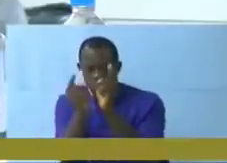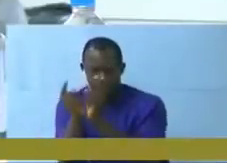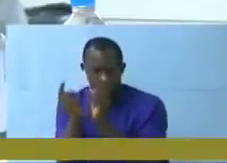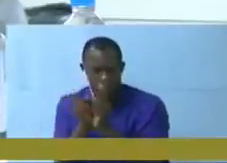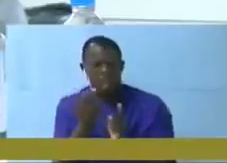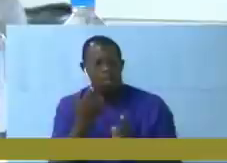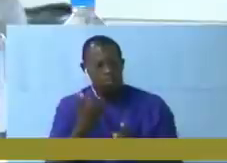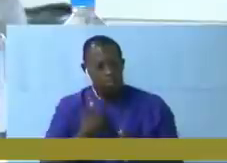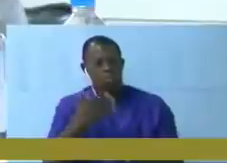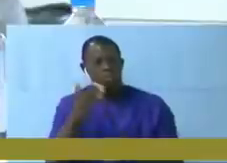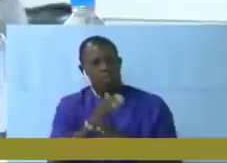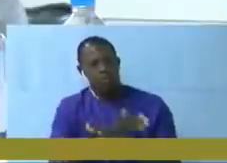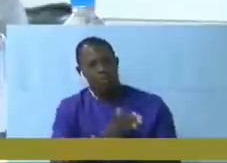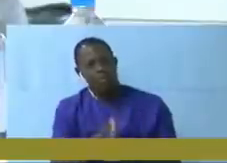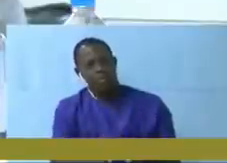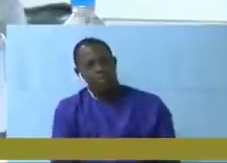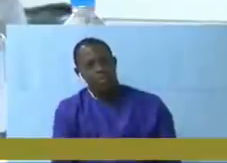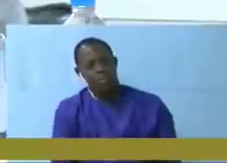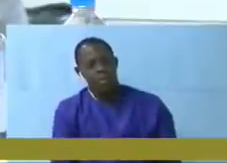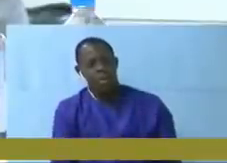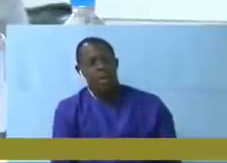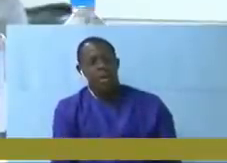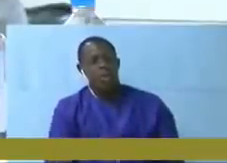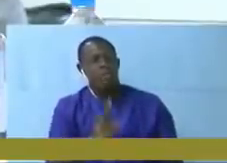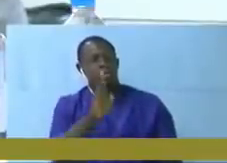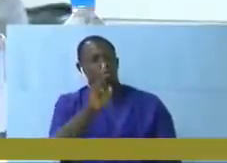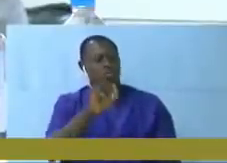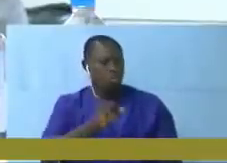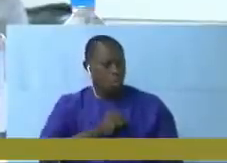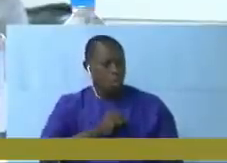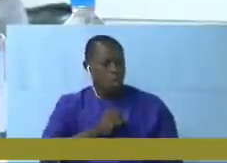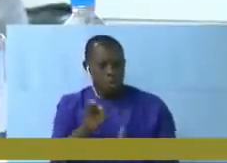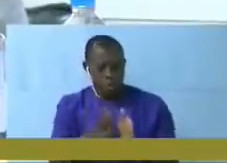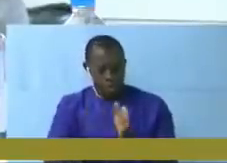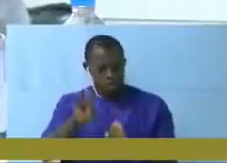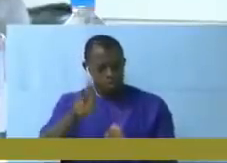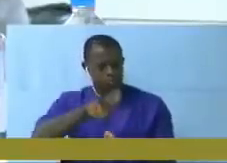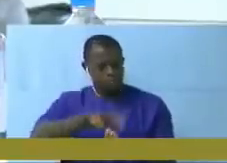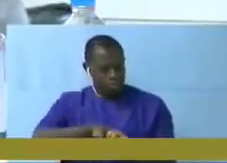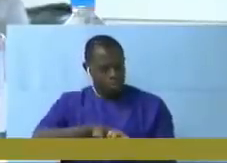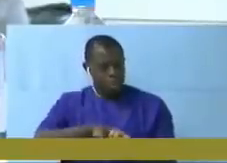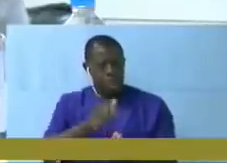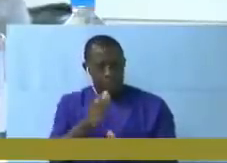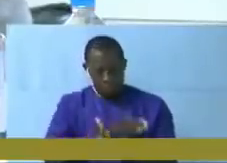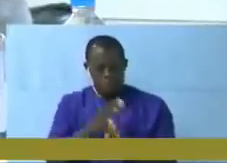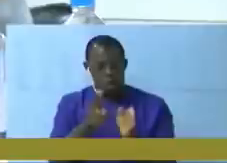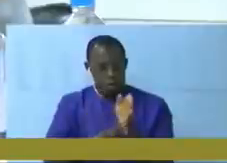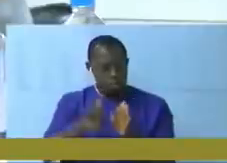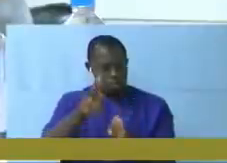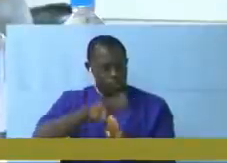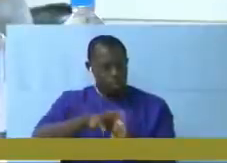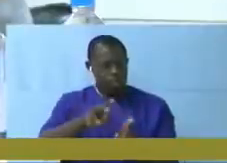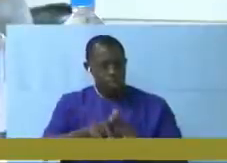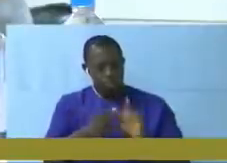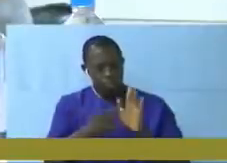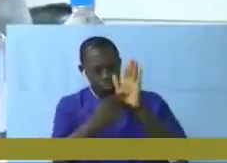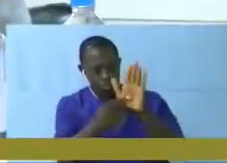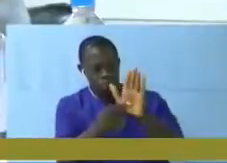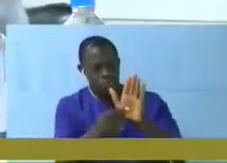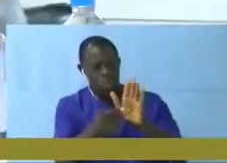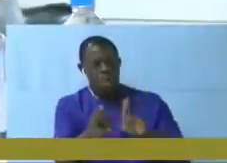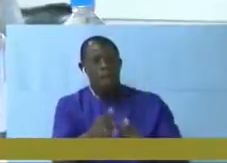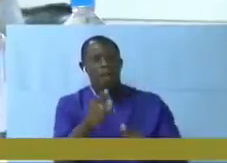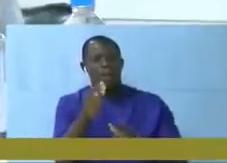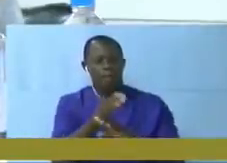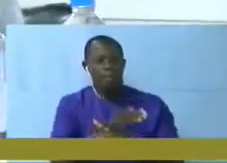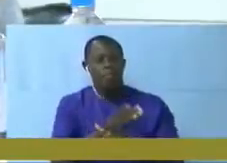wër. But their report indicates, or at the time indicated, that